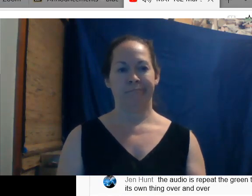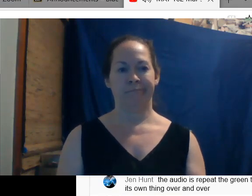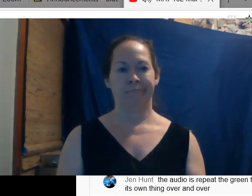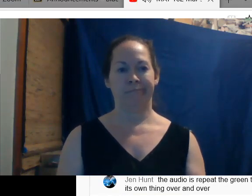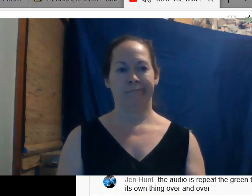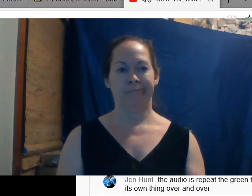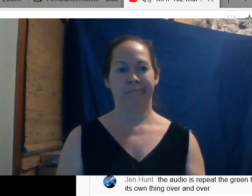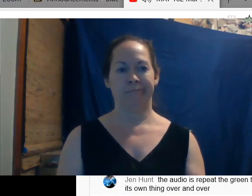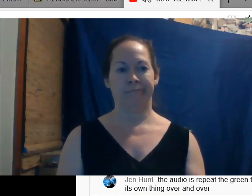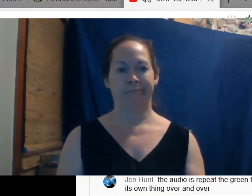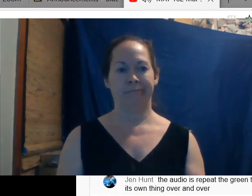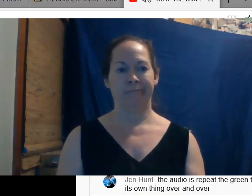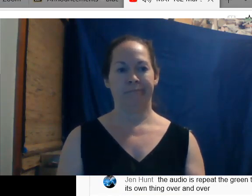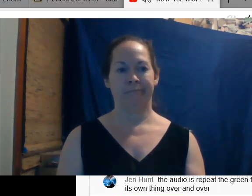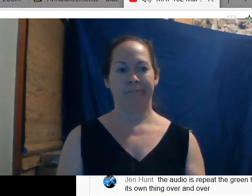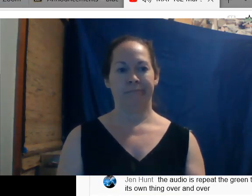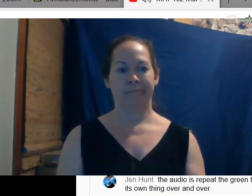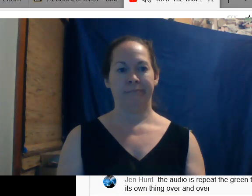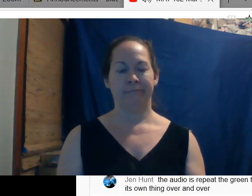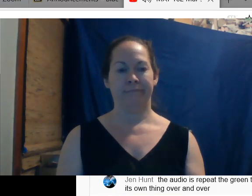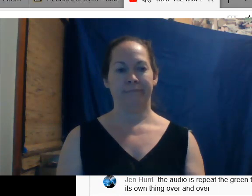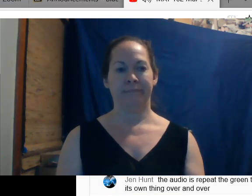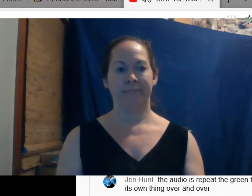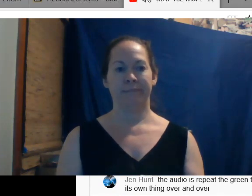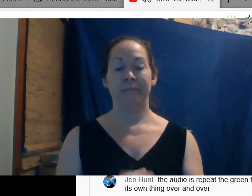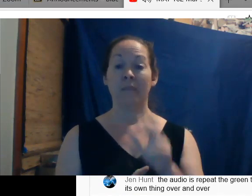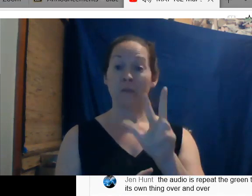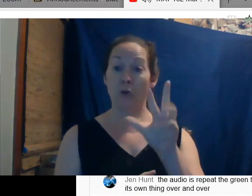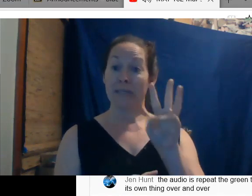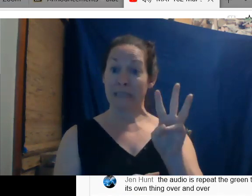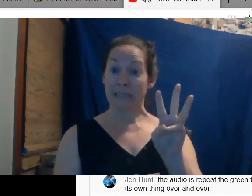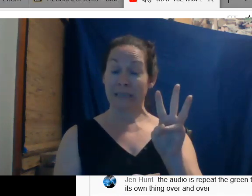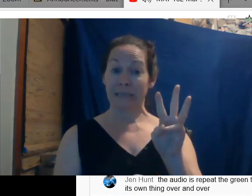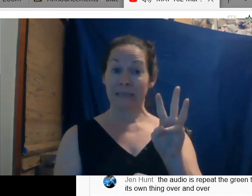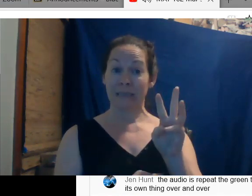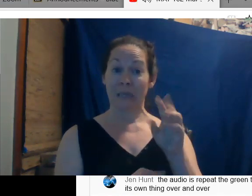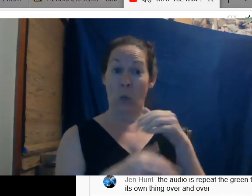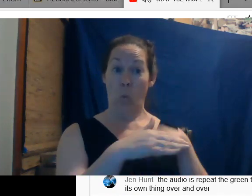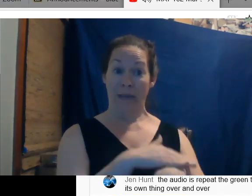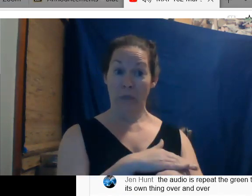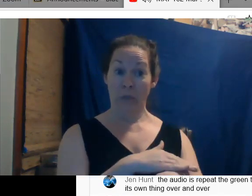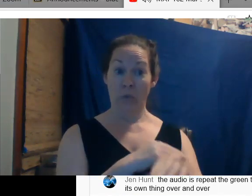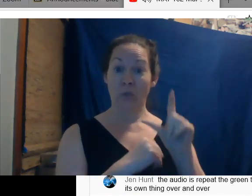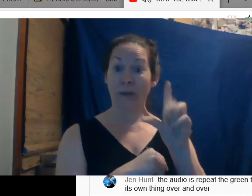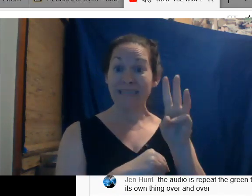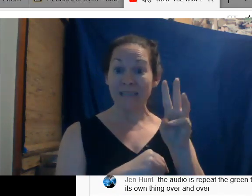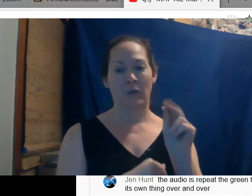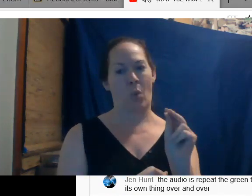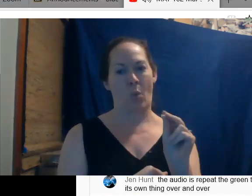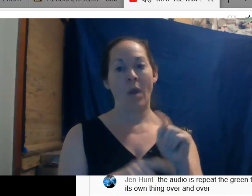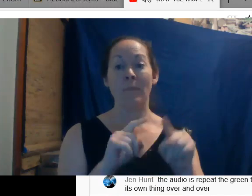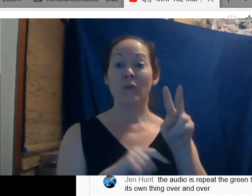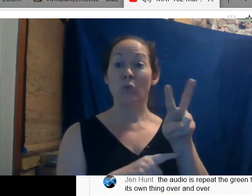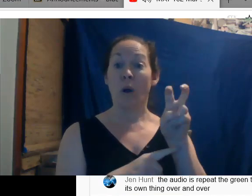2 as a whole integer. 36 also does not divide into 26, but